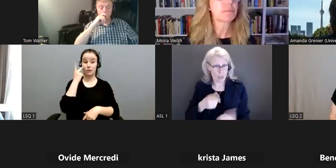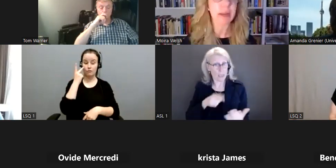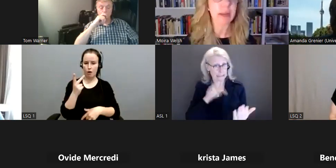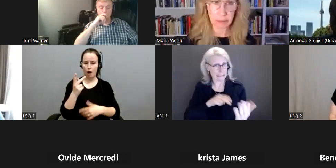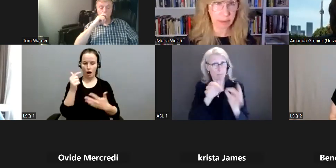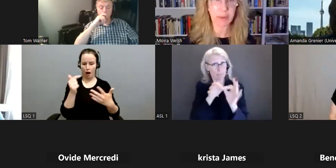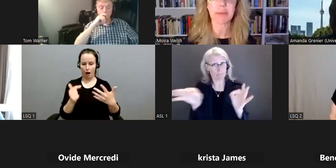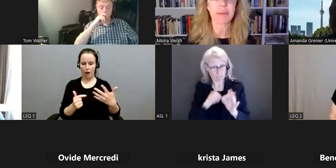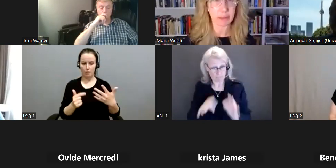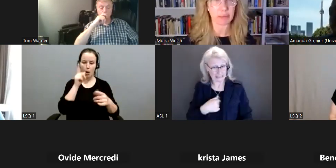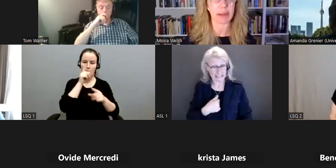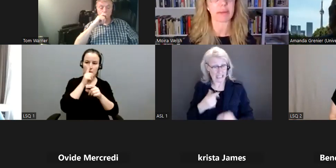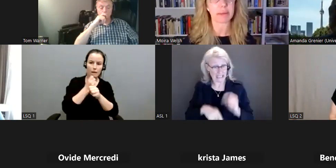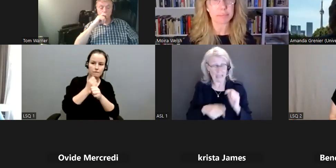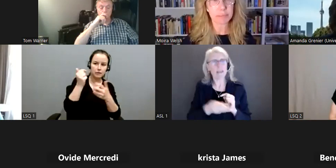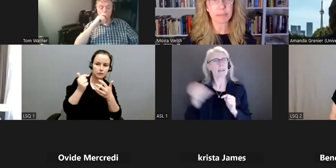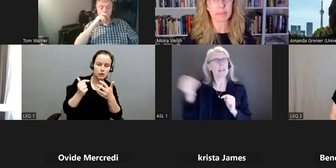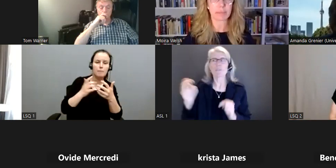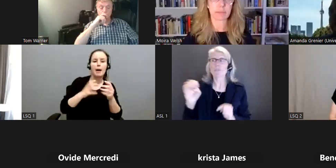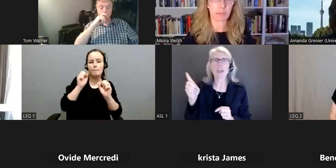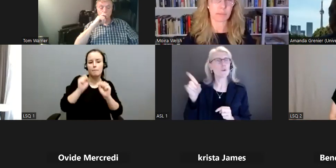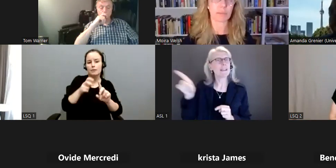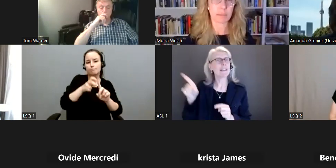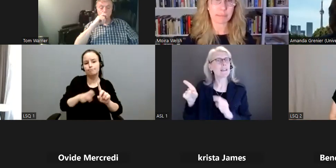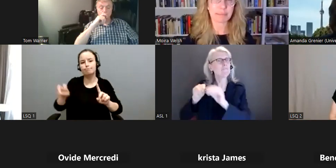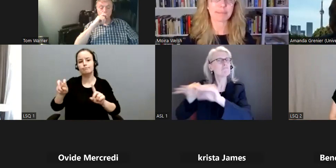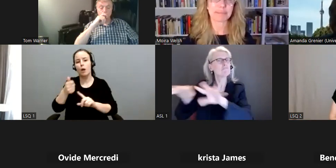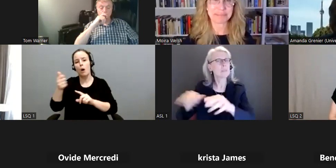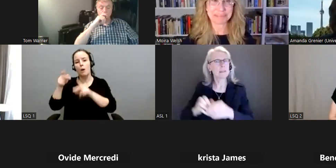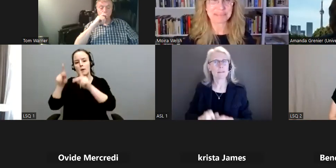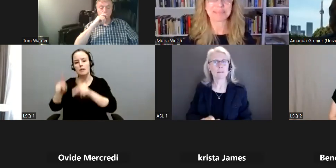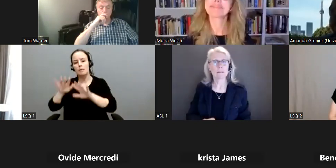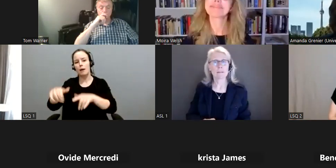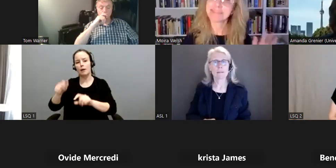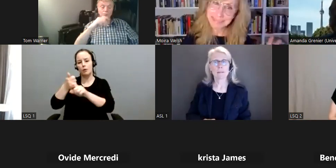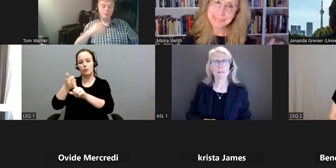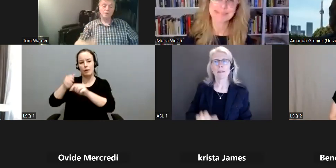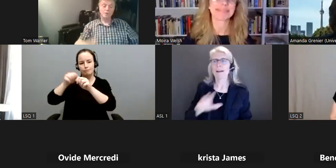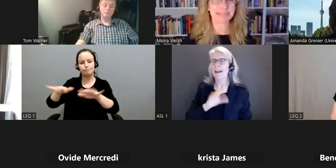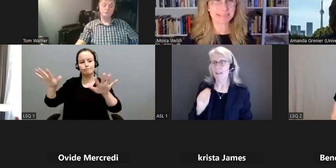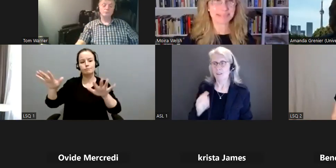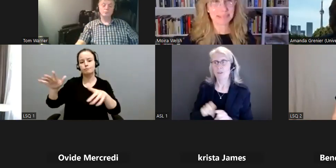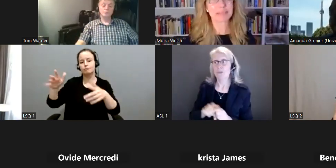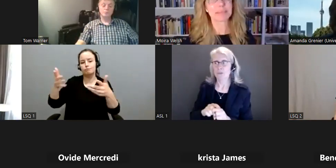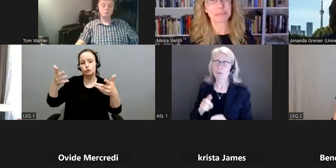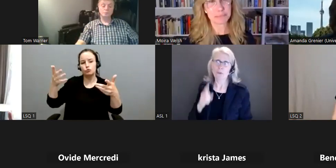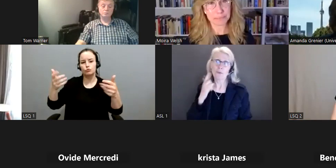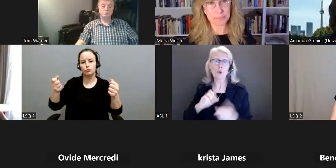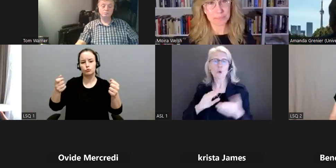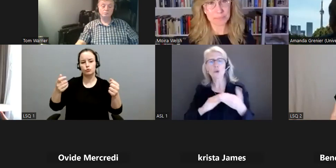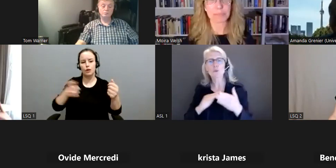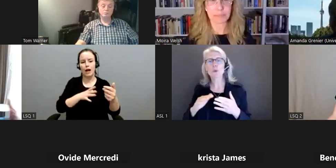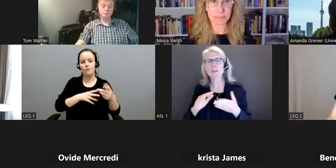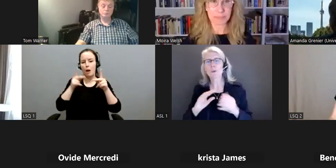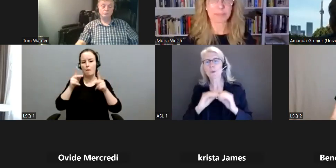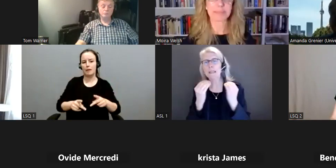to my editor who can send it around. And to have someone to interview, that's something that we hear all the time. So for community-based organizations, if you can create